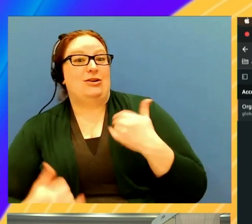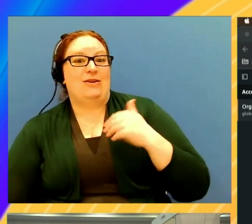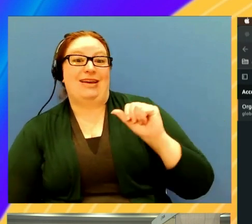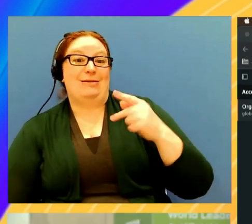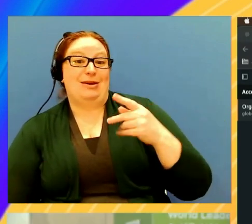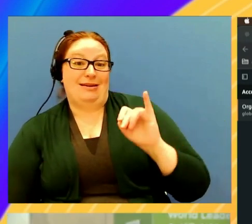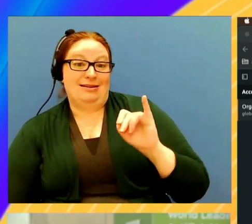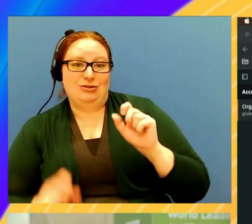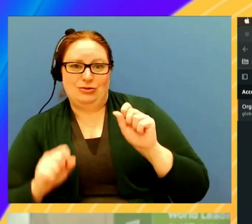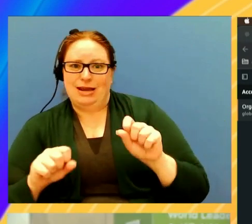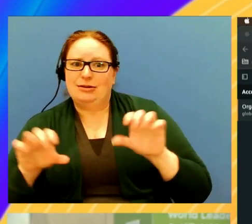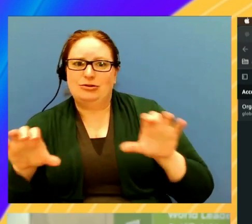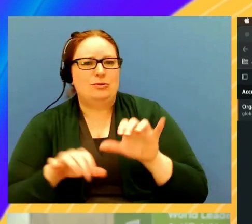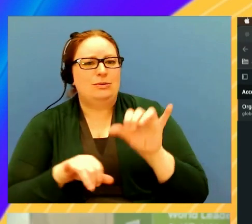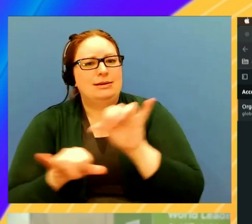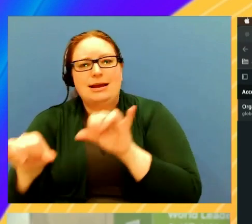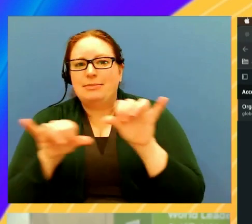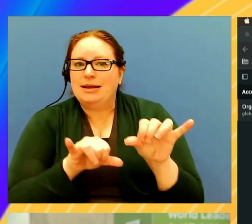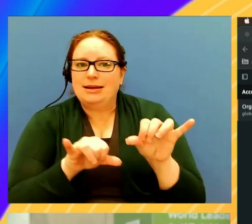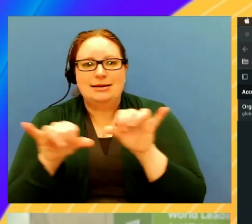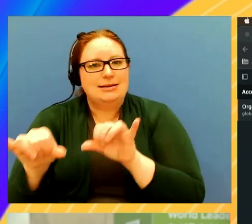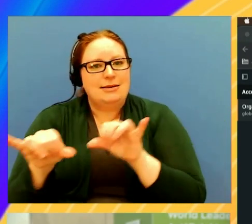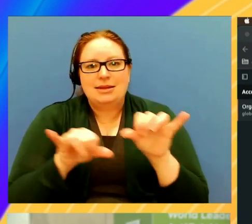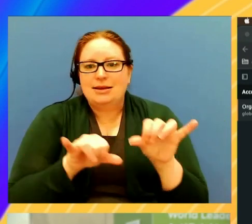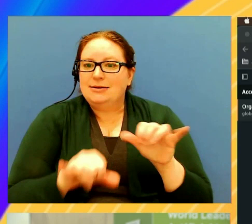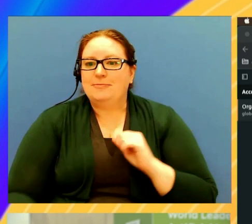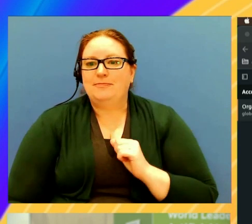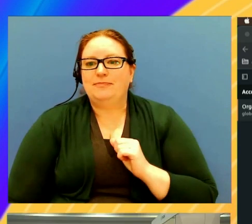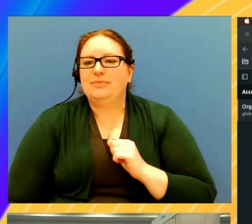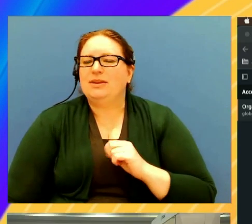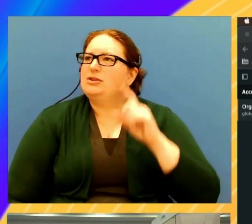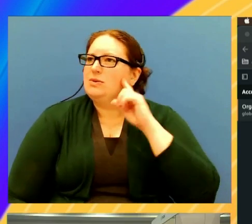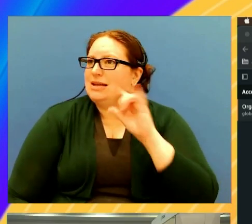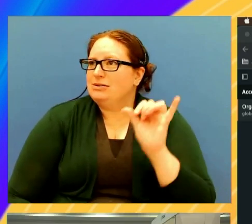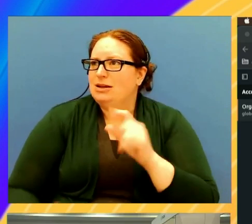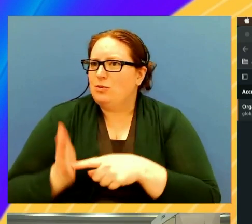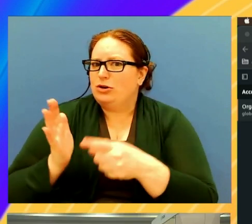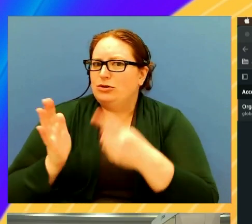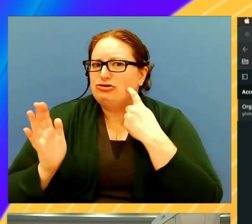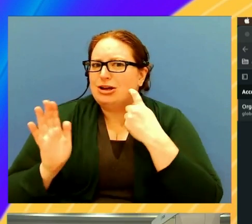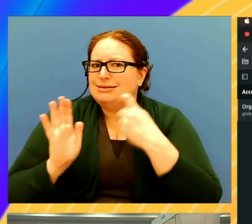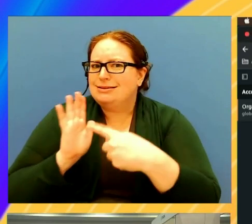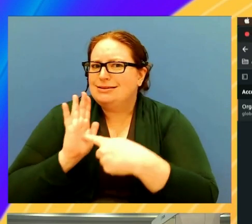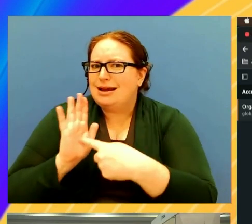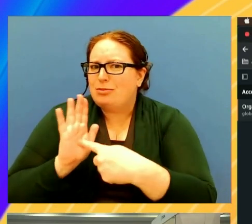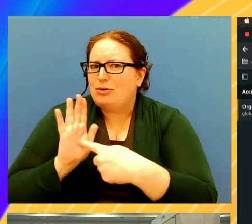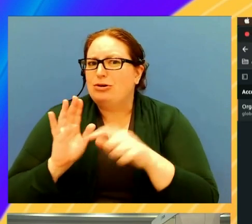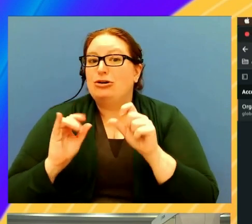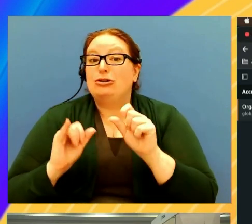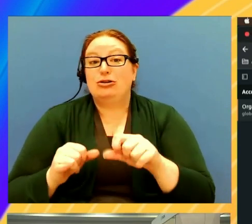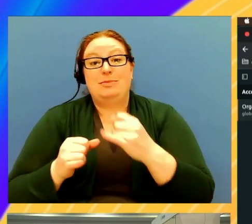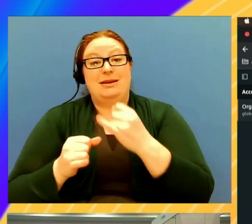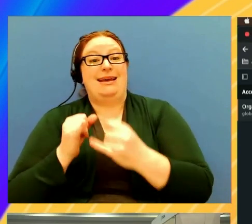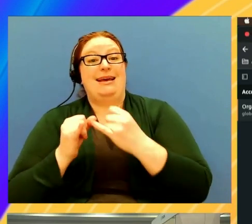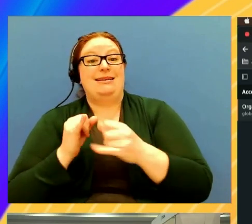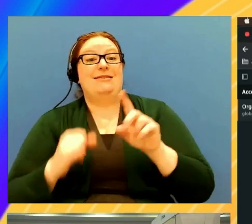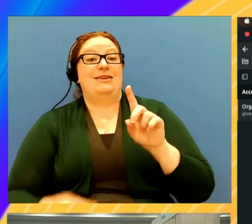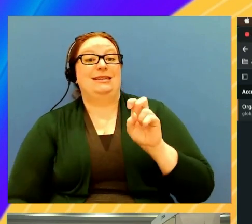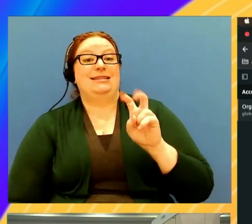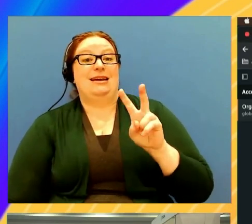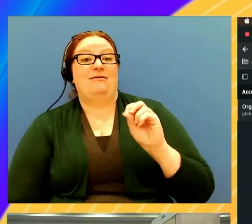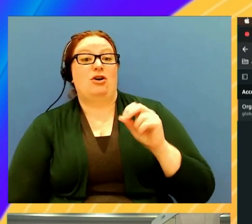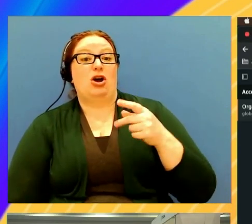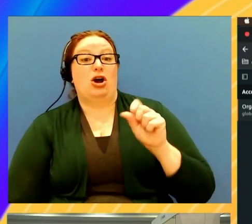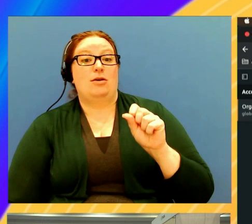thing. So it sounds like what you just demoed could be at the tail end of a DevOps pipeline. Yeah.